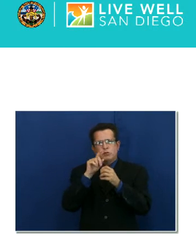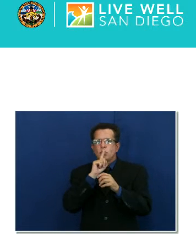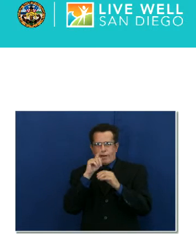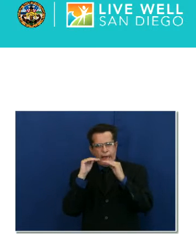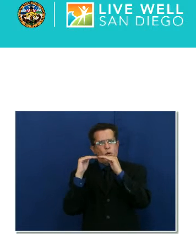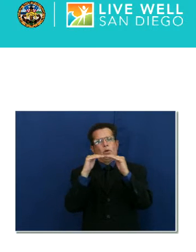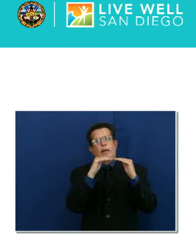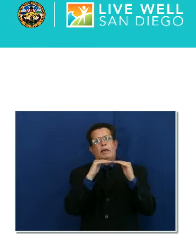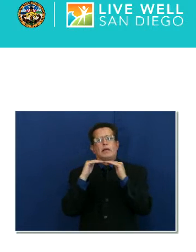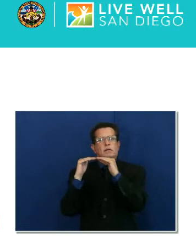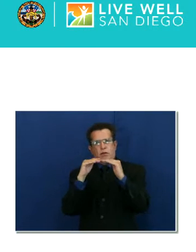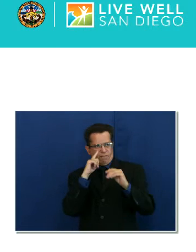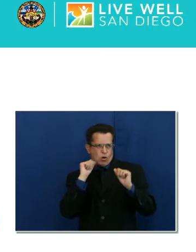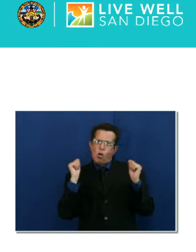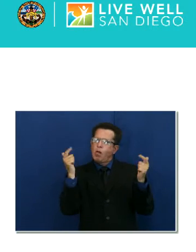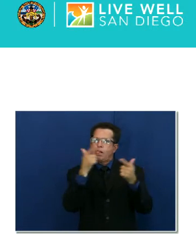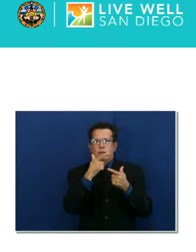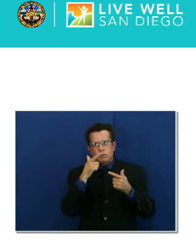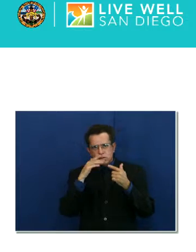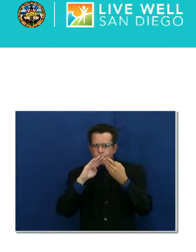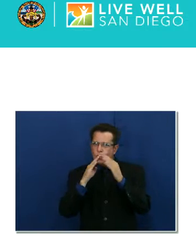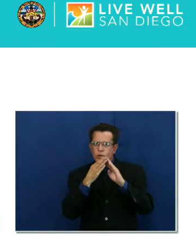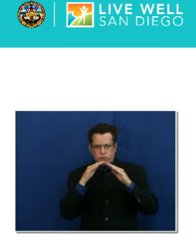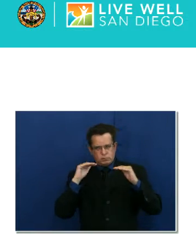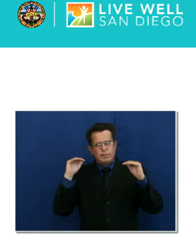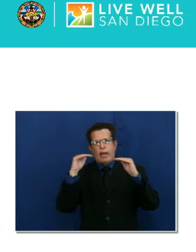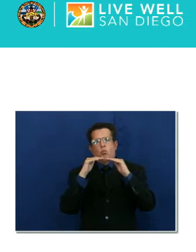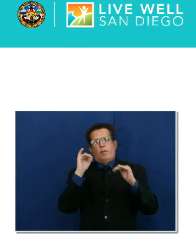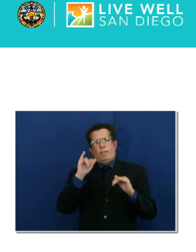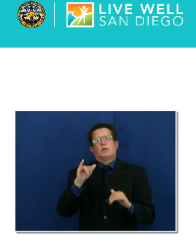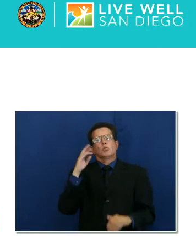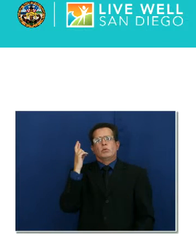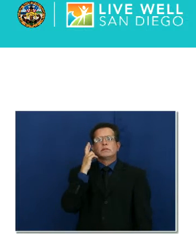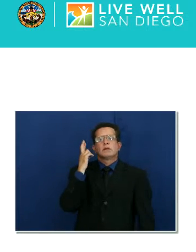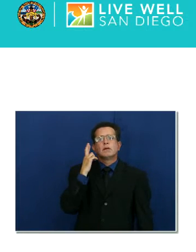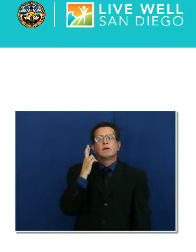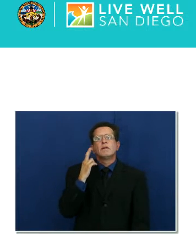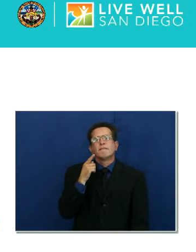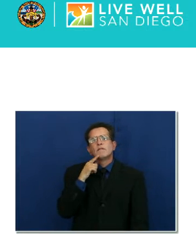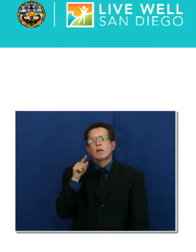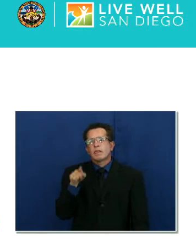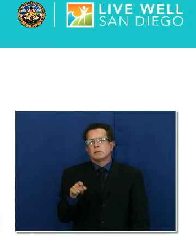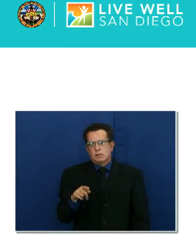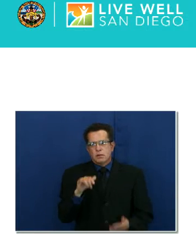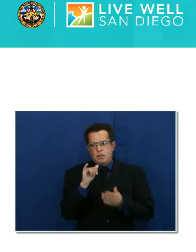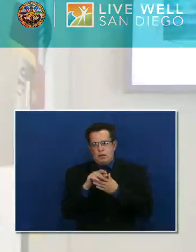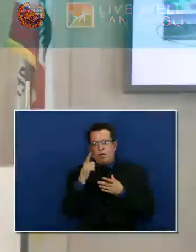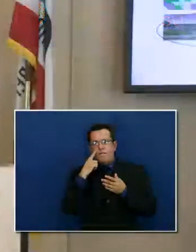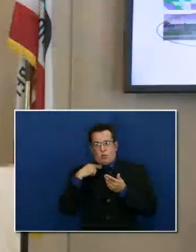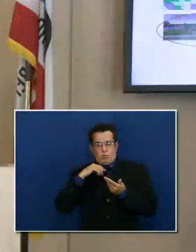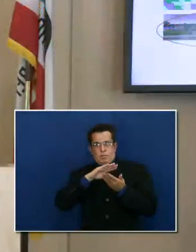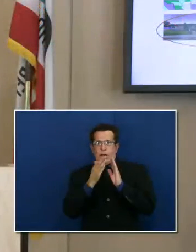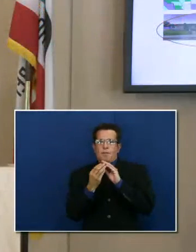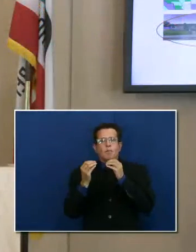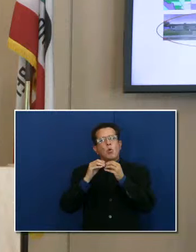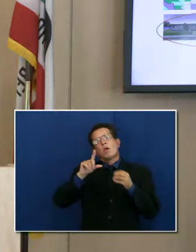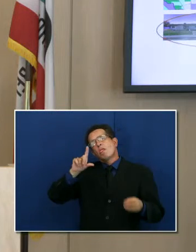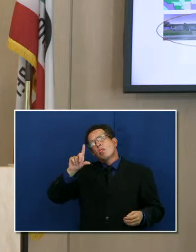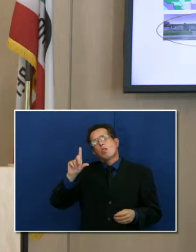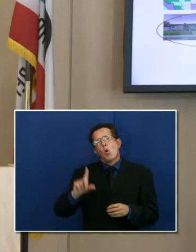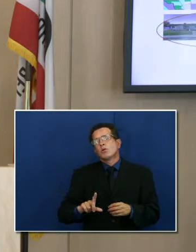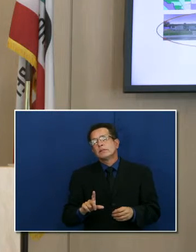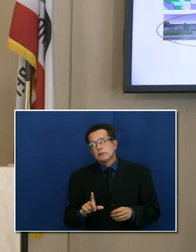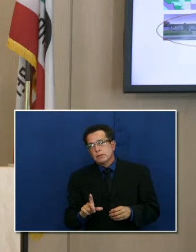in general. So the immediate strategies to decrease the testing positivity score for the lowest